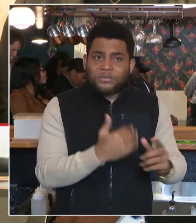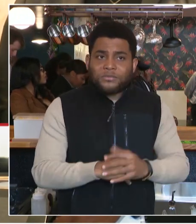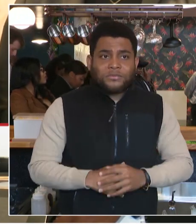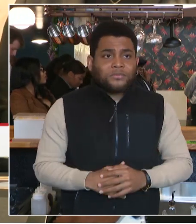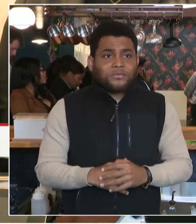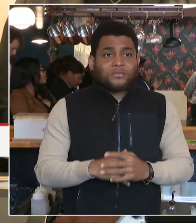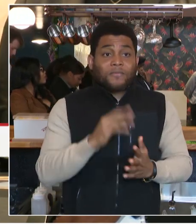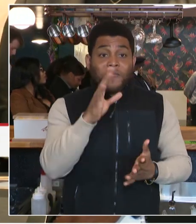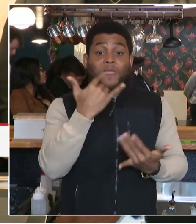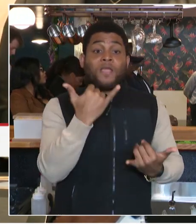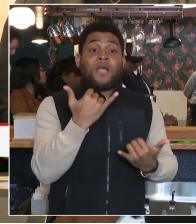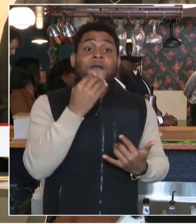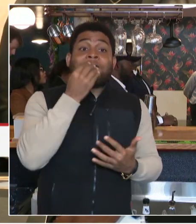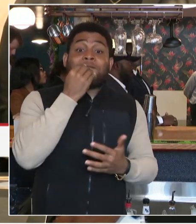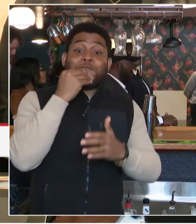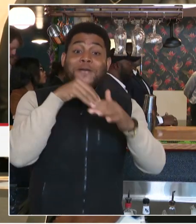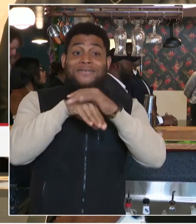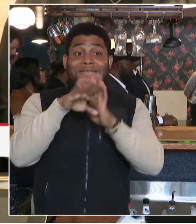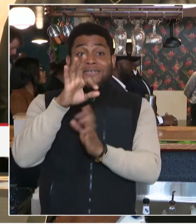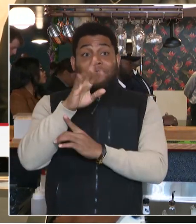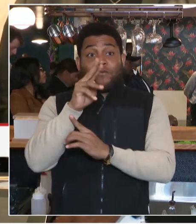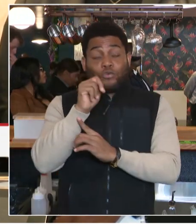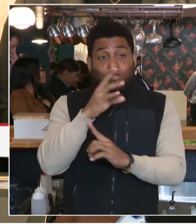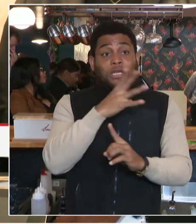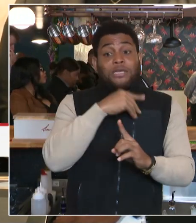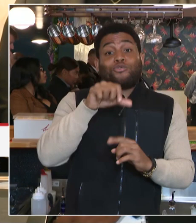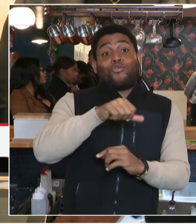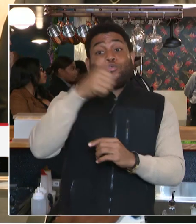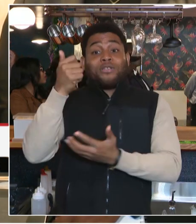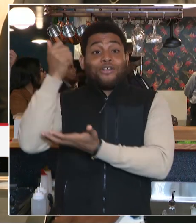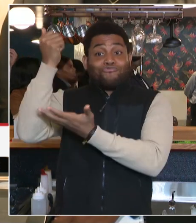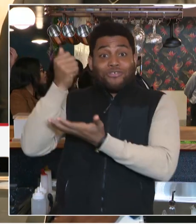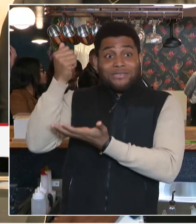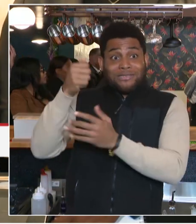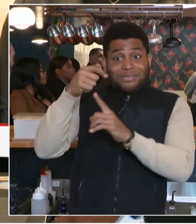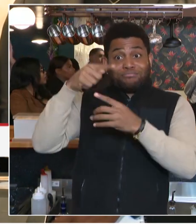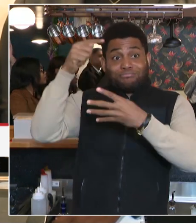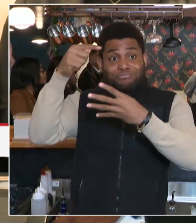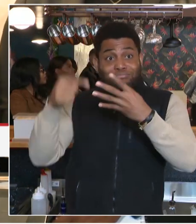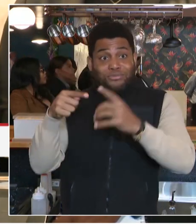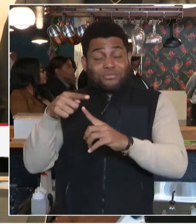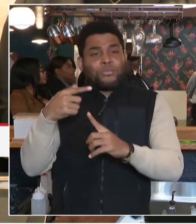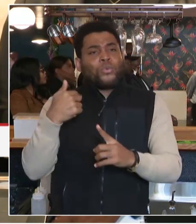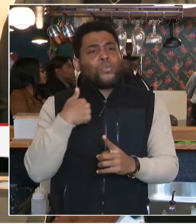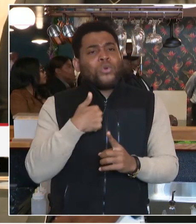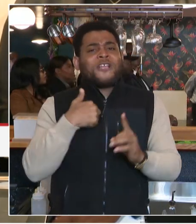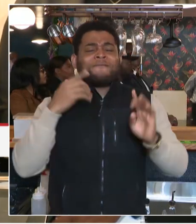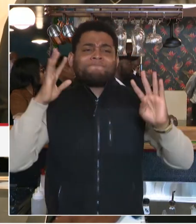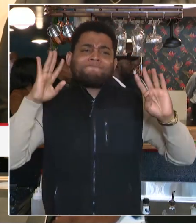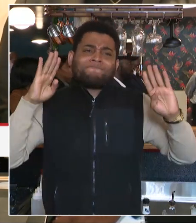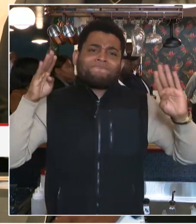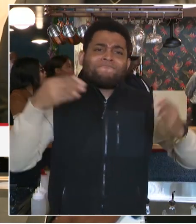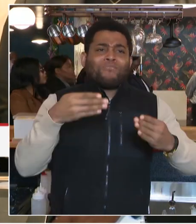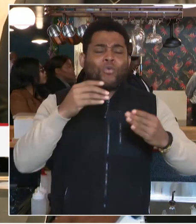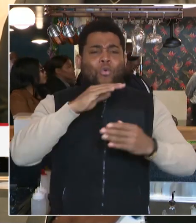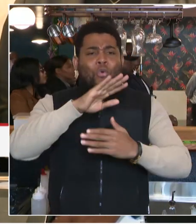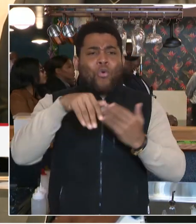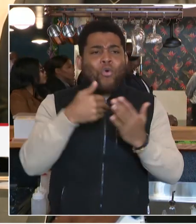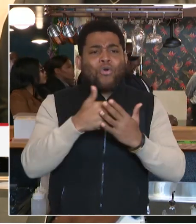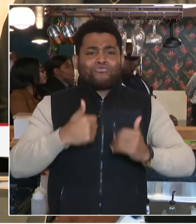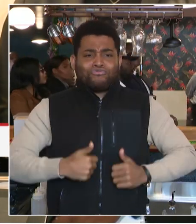investments to support thriving, amenity-rich neighborhoods, we're also focused on ensuring that all residents have access